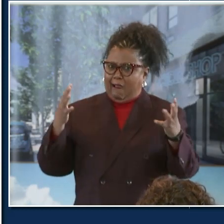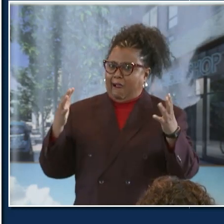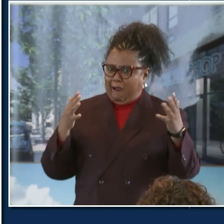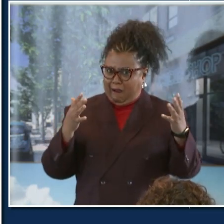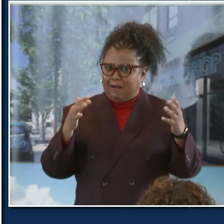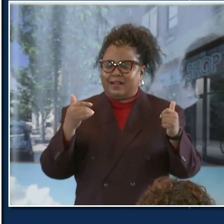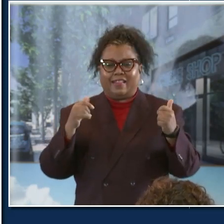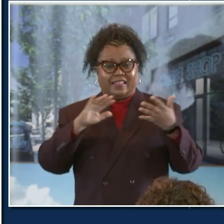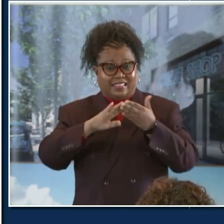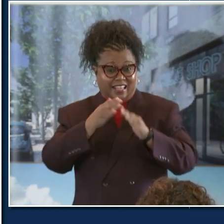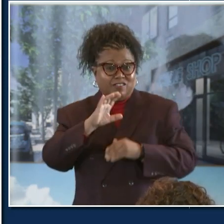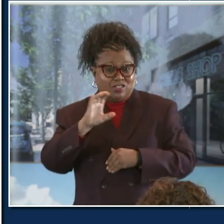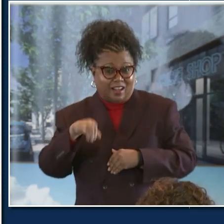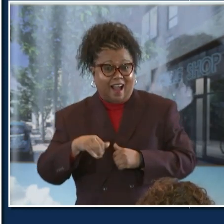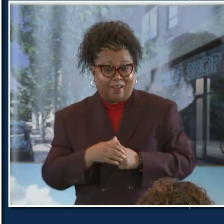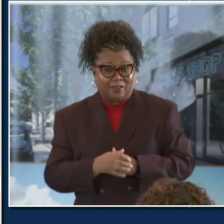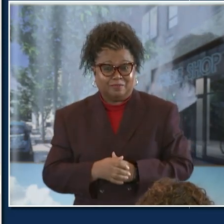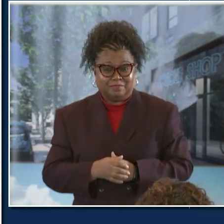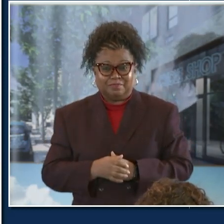Chicago.